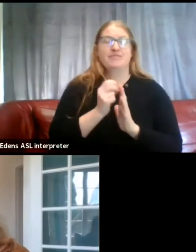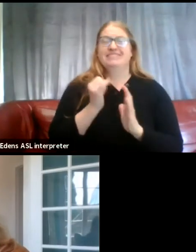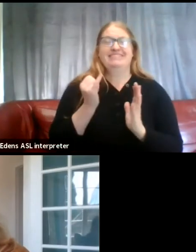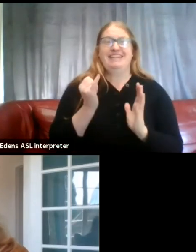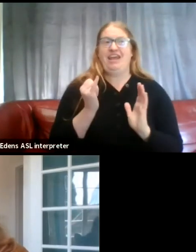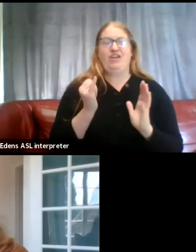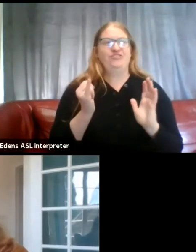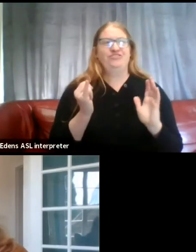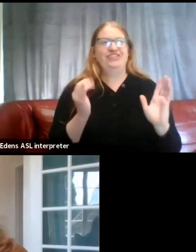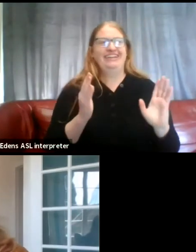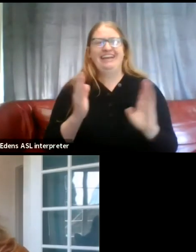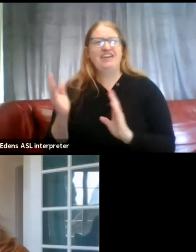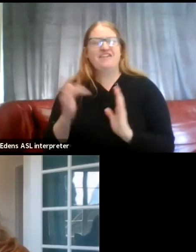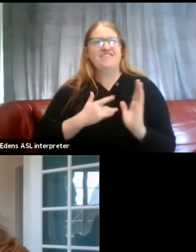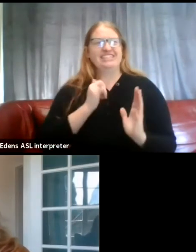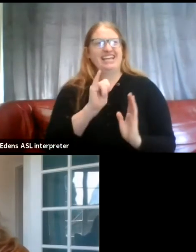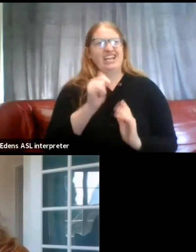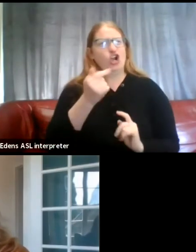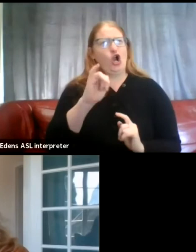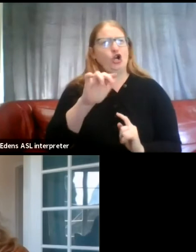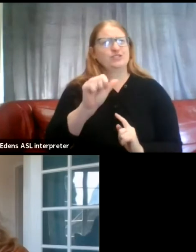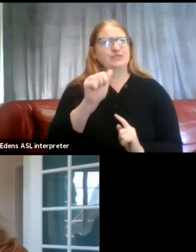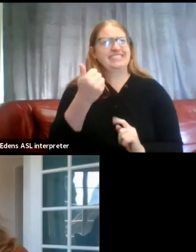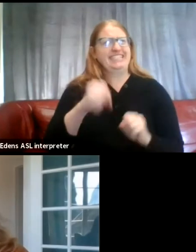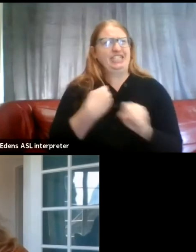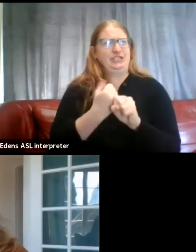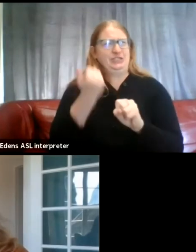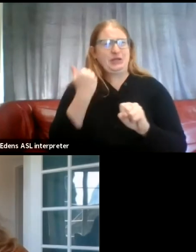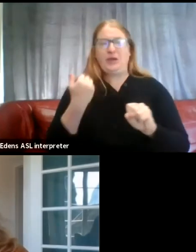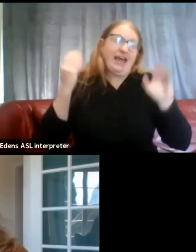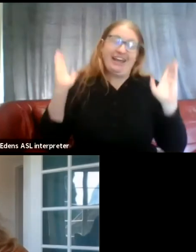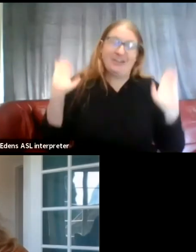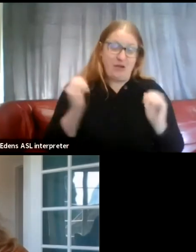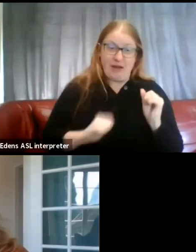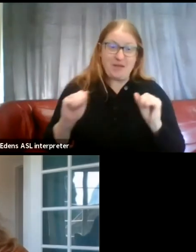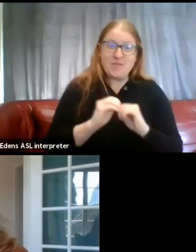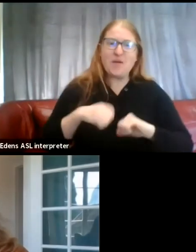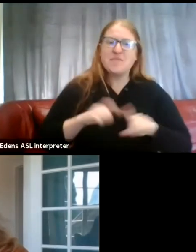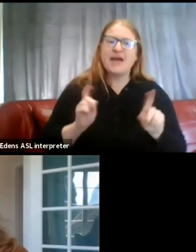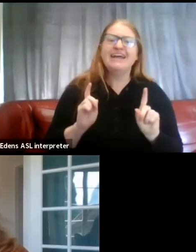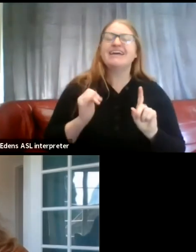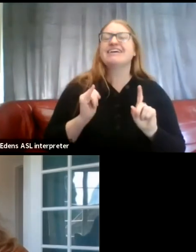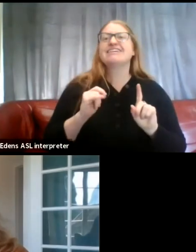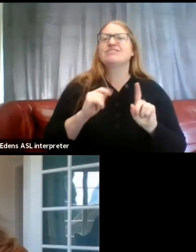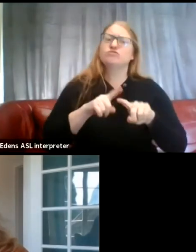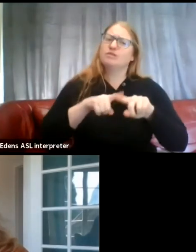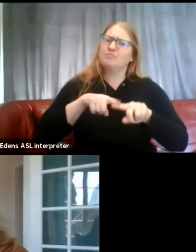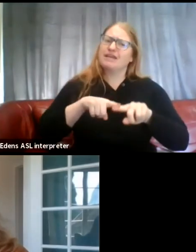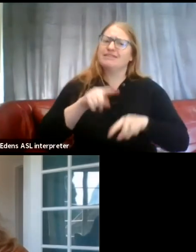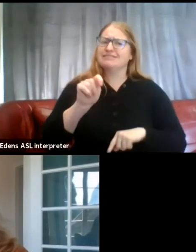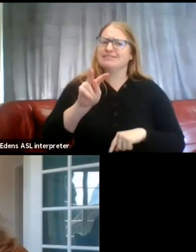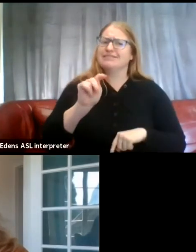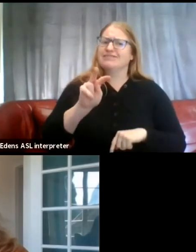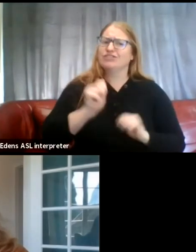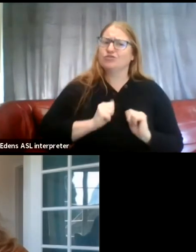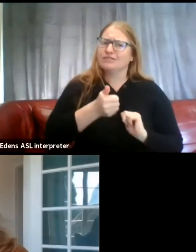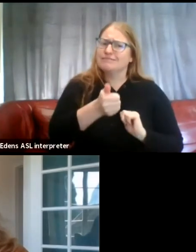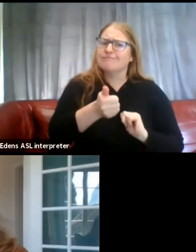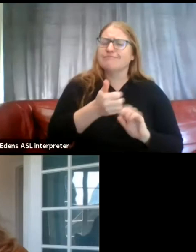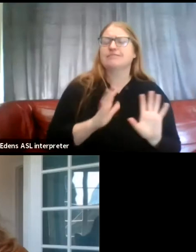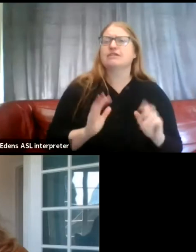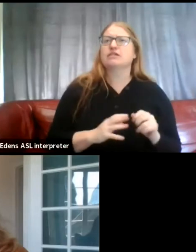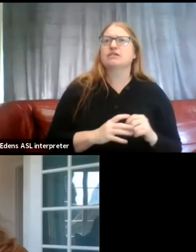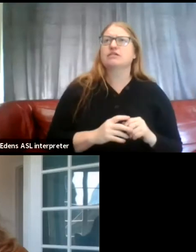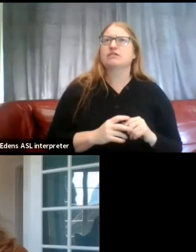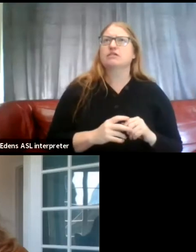it, you know, it depends on the show. So I wouldn't say that there's the overall sense that men, you know, like,